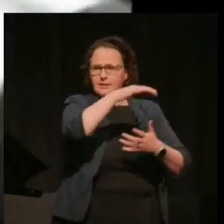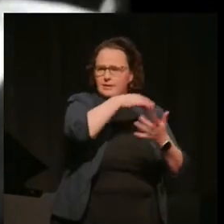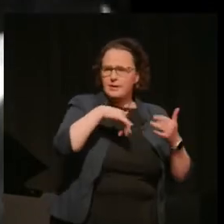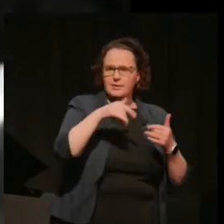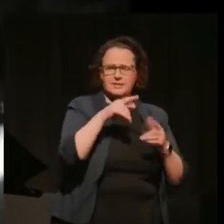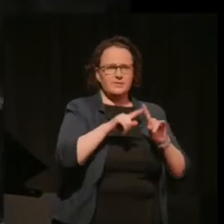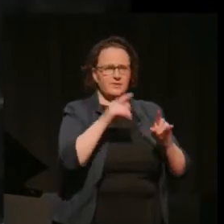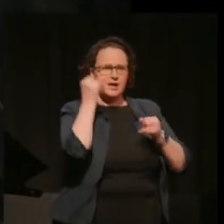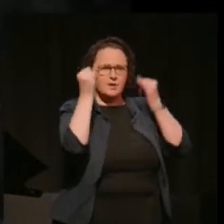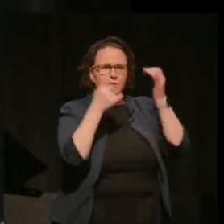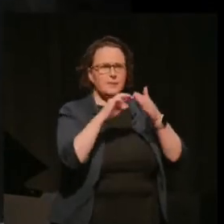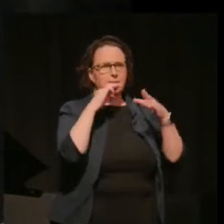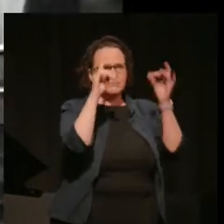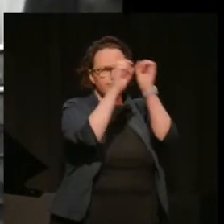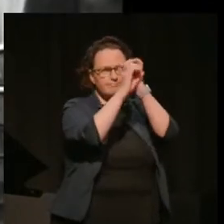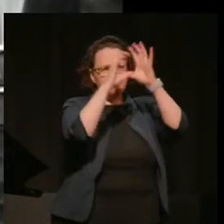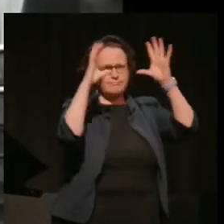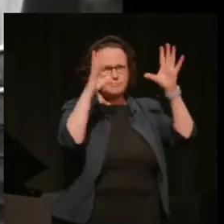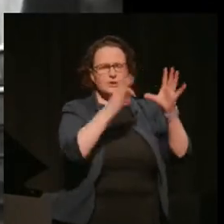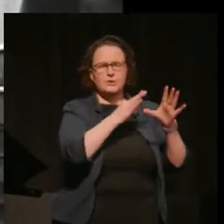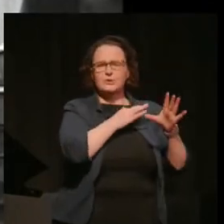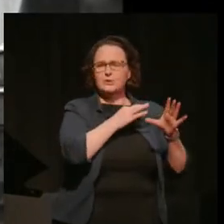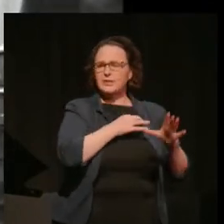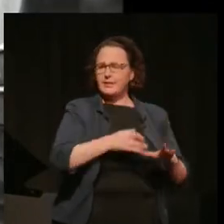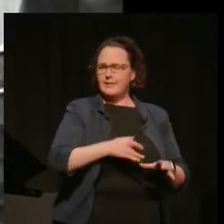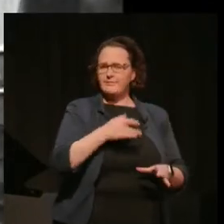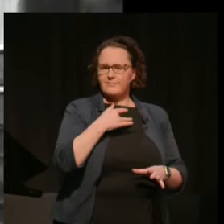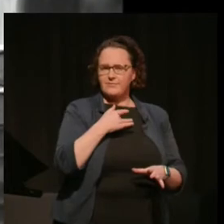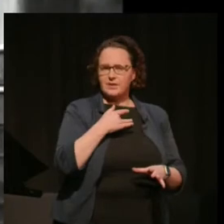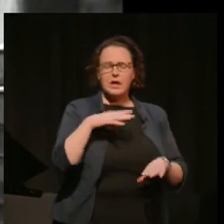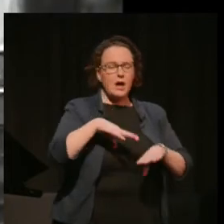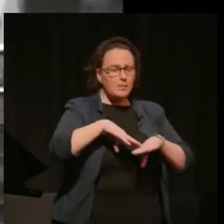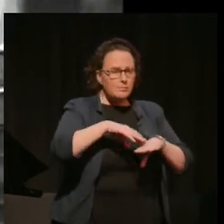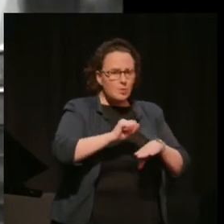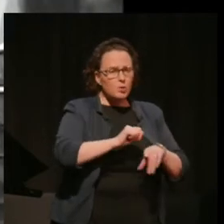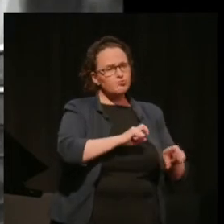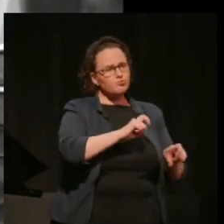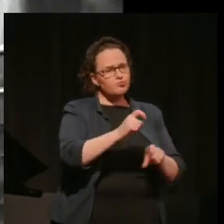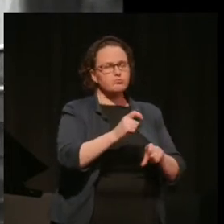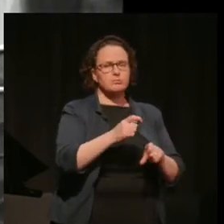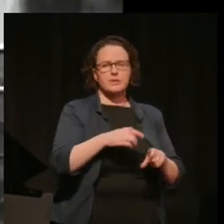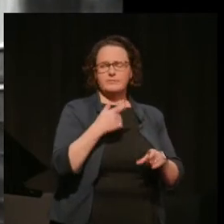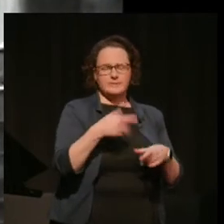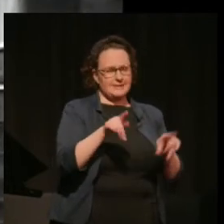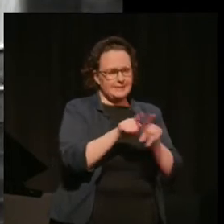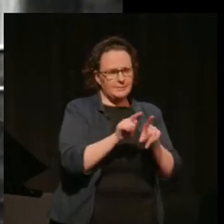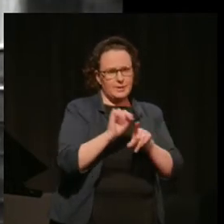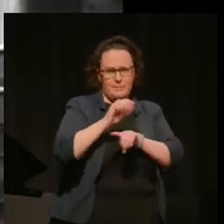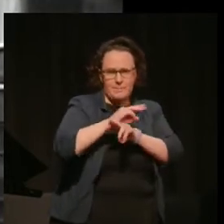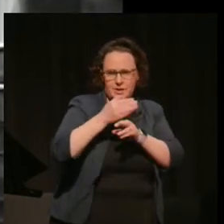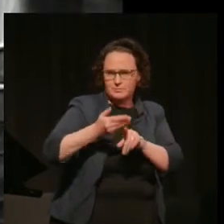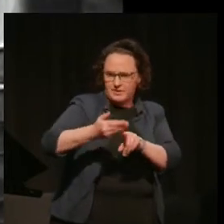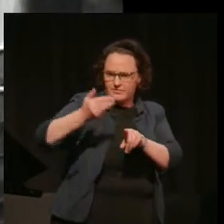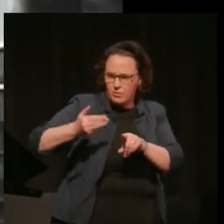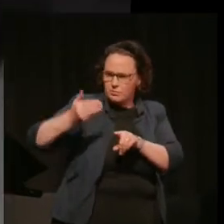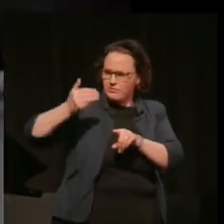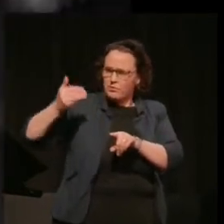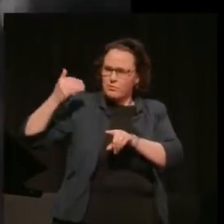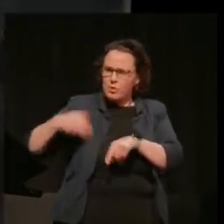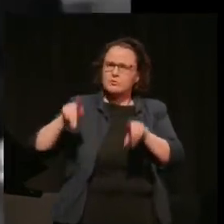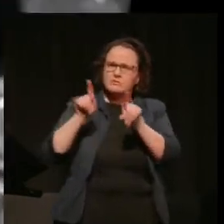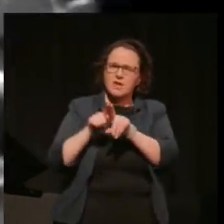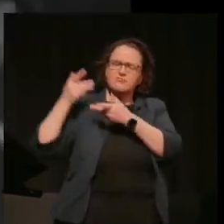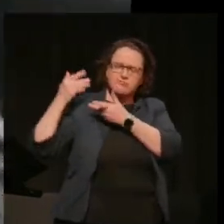how to live a good life. The majority continued to live their lives much as their parents and grandparents had before